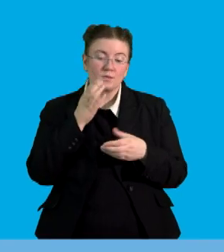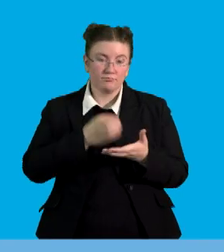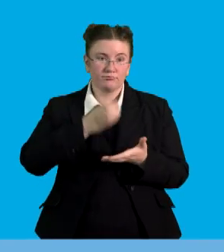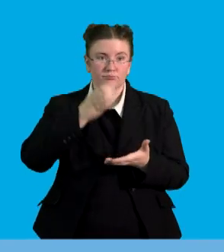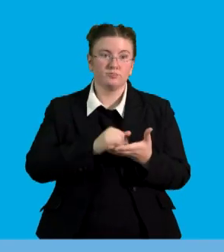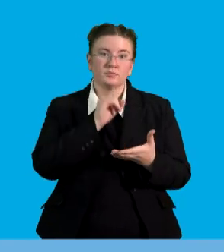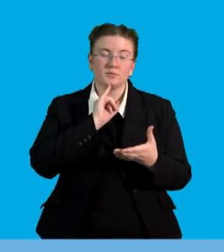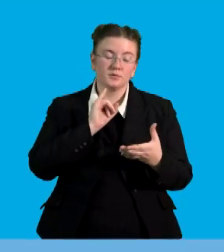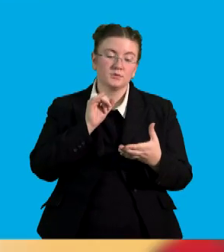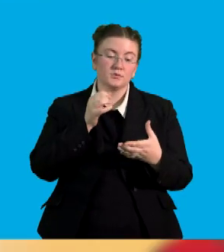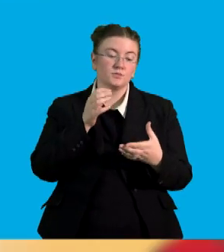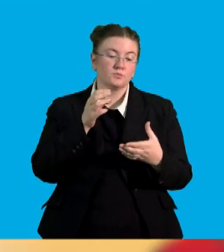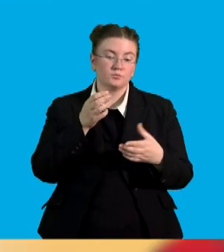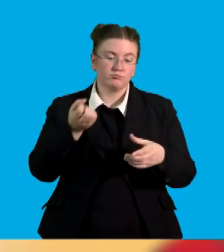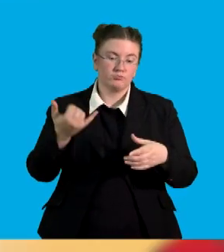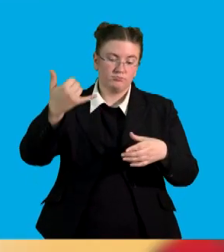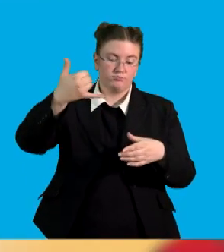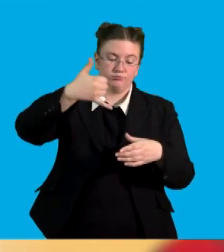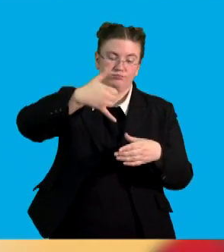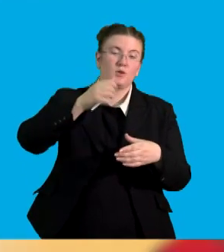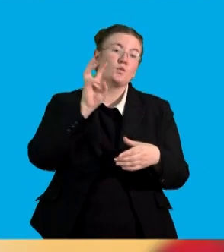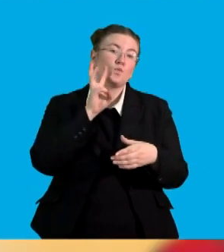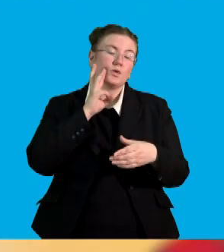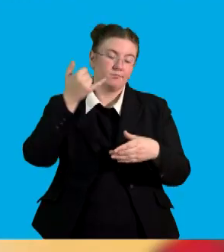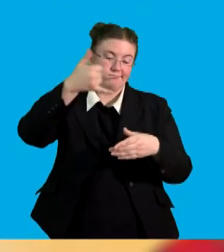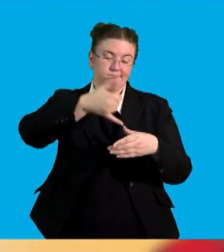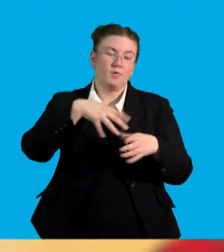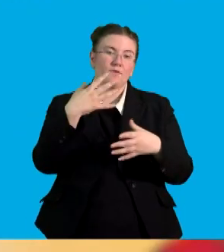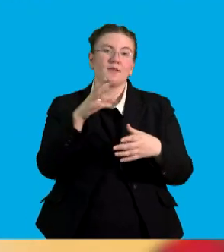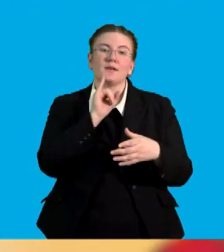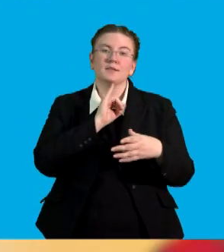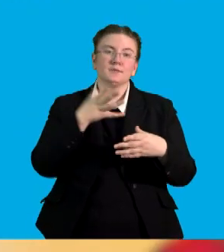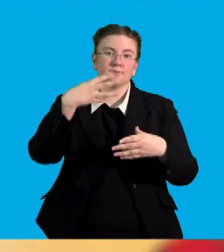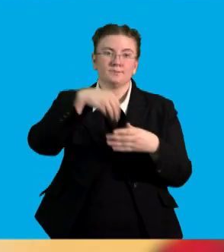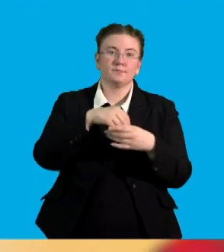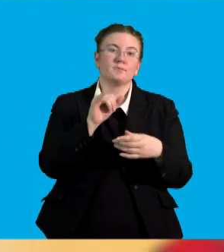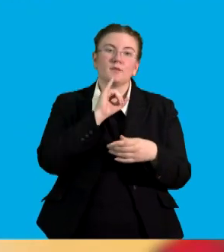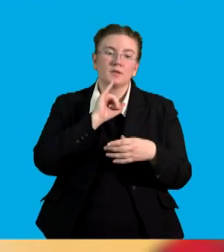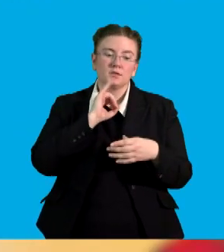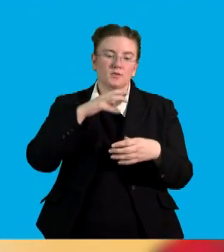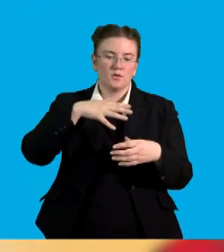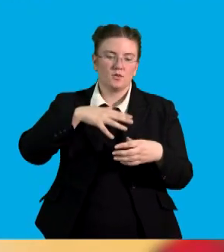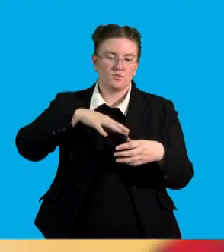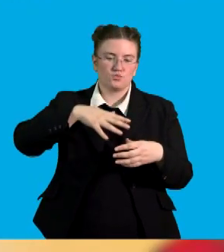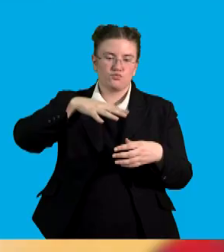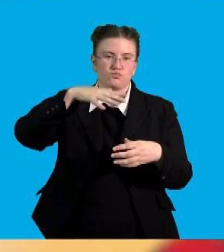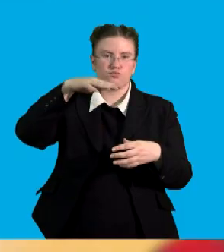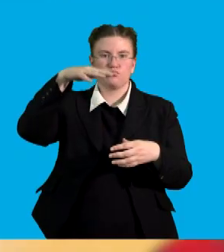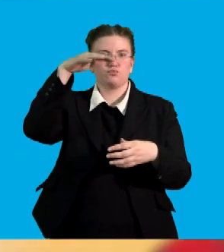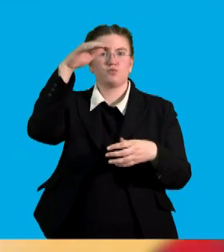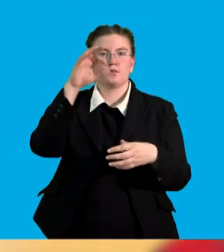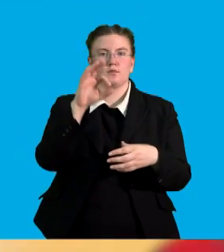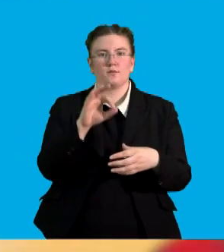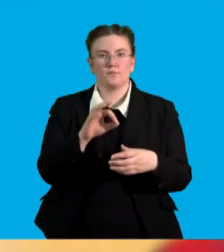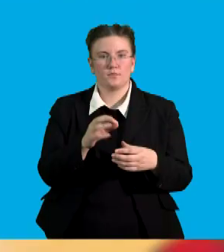class? So whenever you pour a glass of water and add ice cubes into it, those ice cubes, they float on top of the